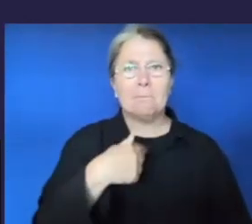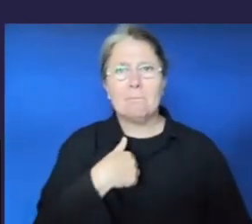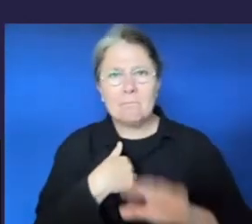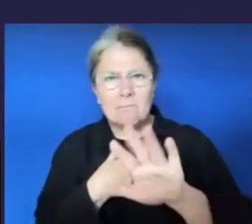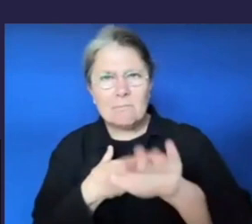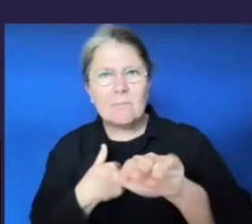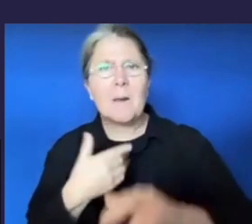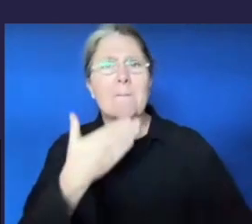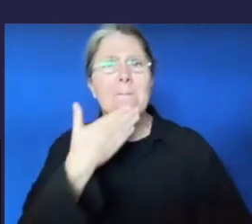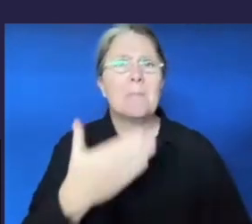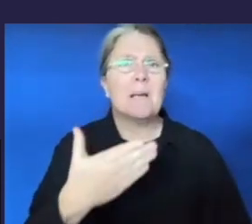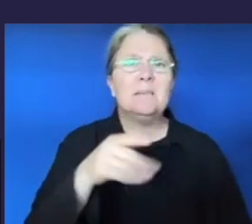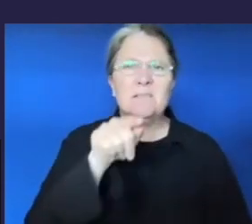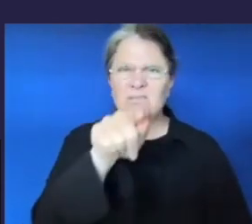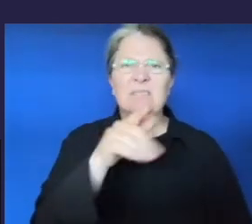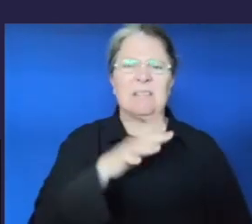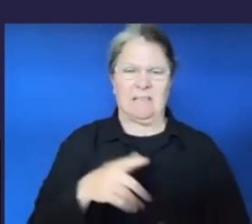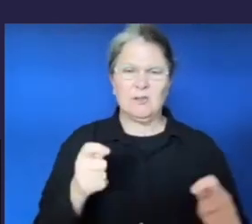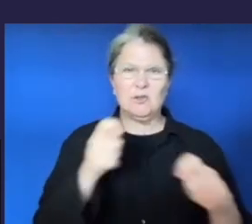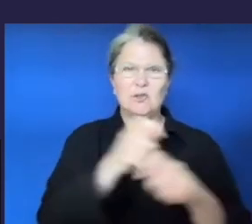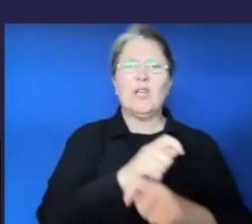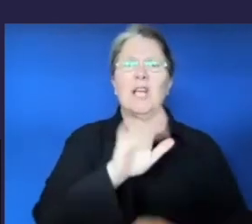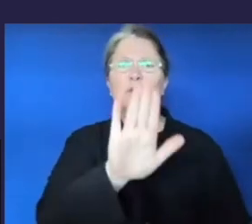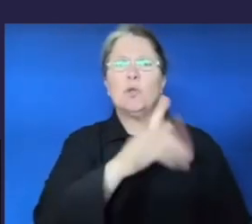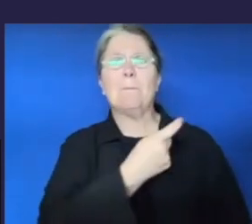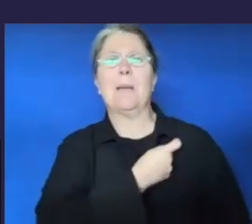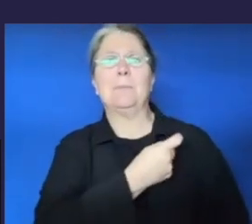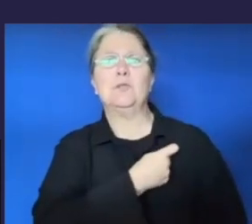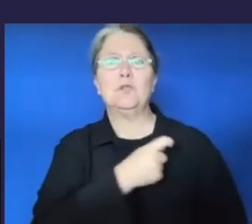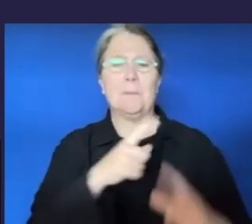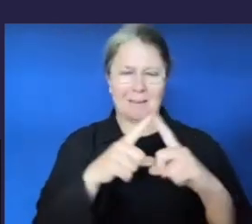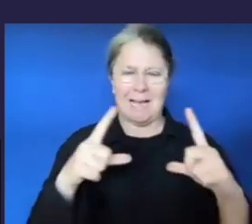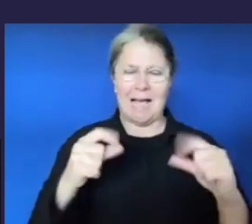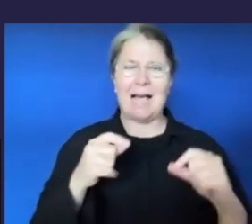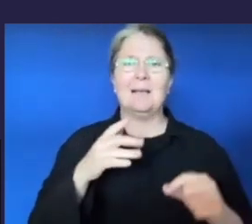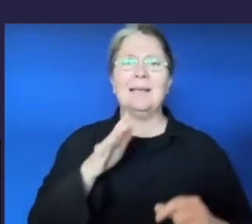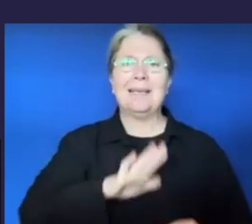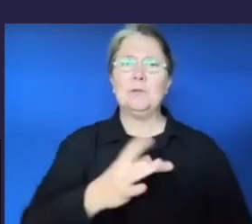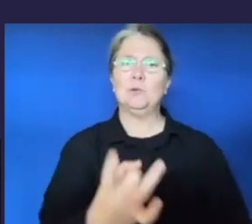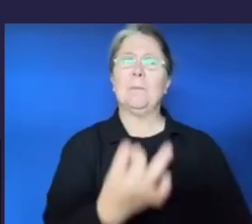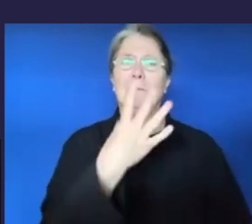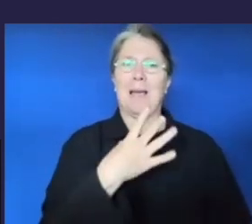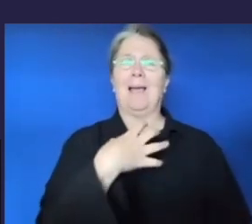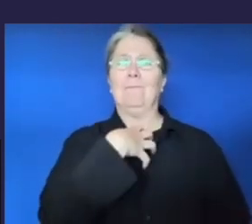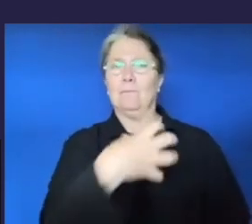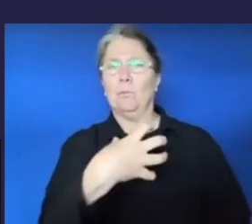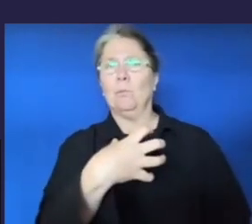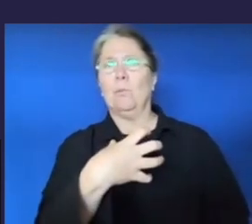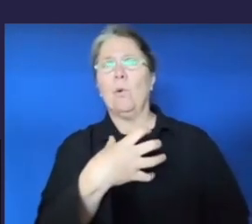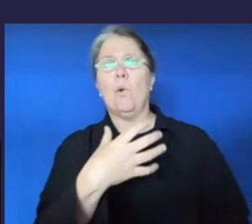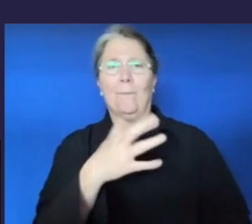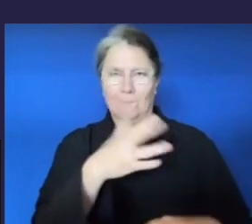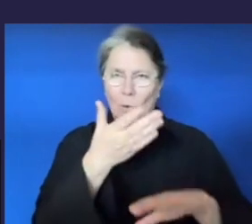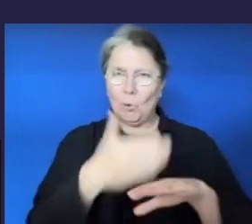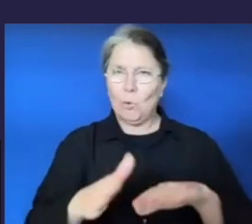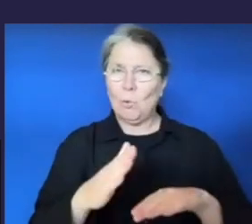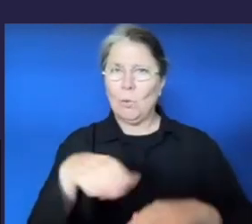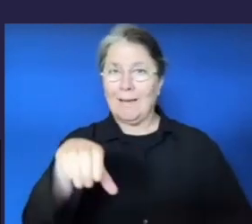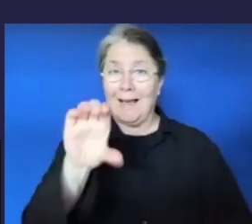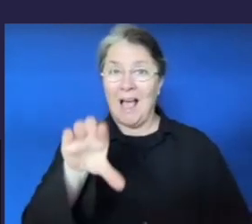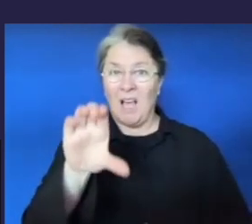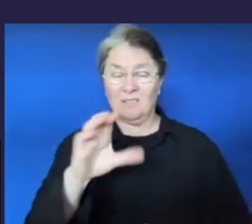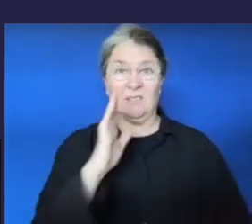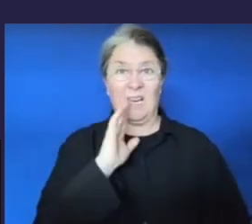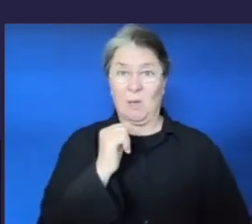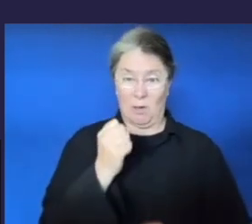to go ahead and change their membership card and get it renewed. So eventually George got quite good at this